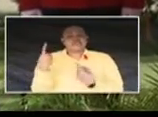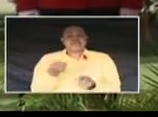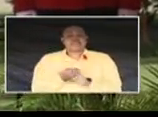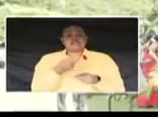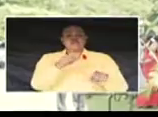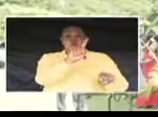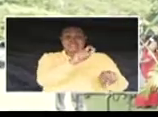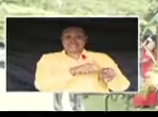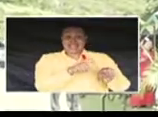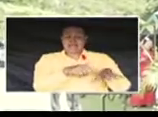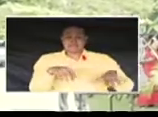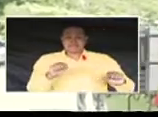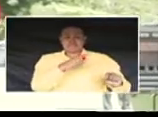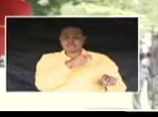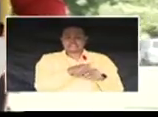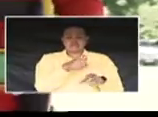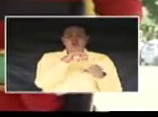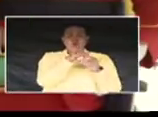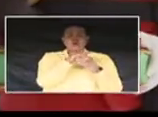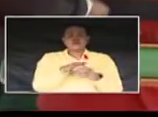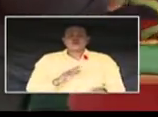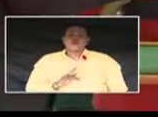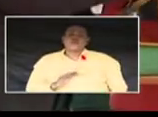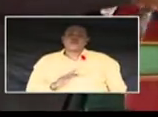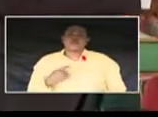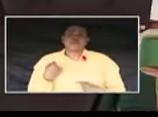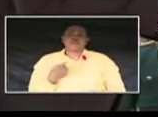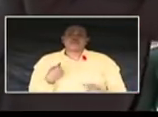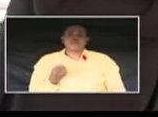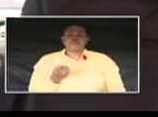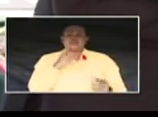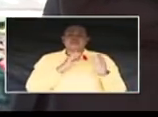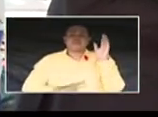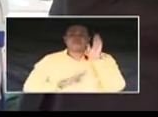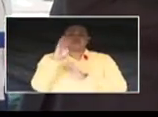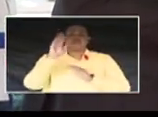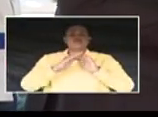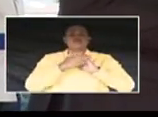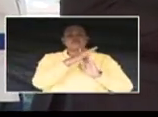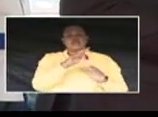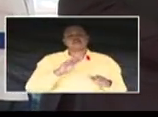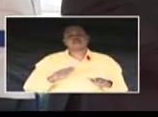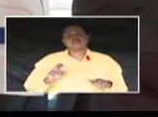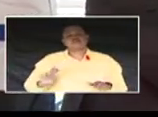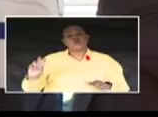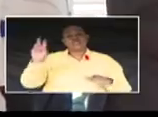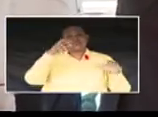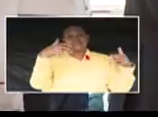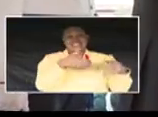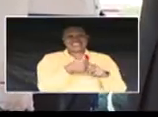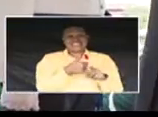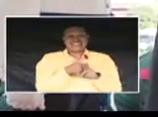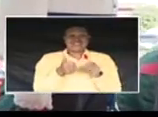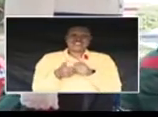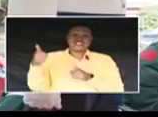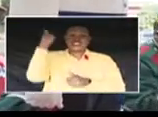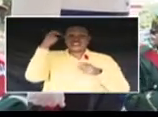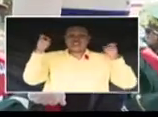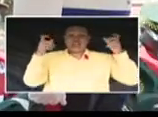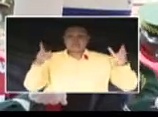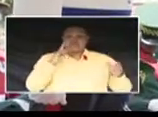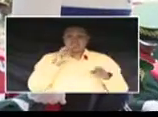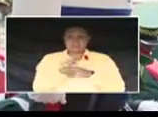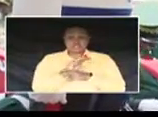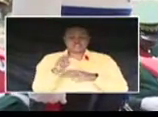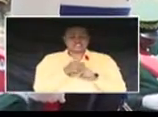her time, she has contributed significantly to the growth of the Jamaican tourism sector. As the Chief Administrator of the